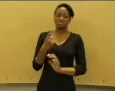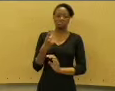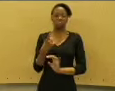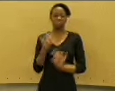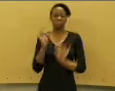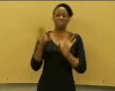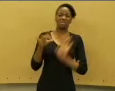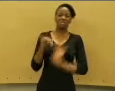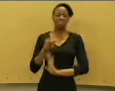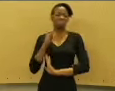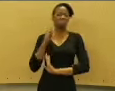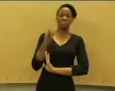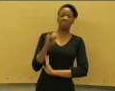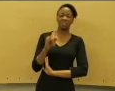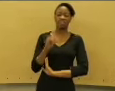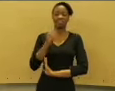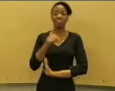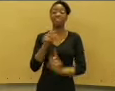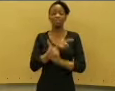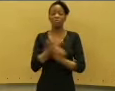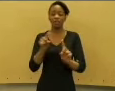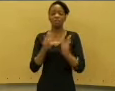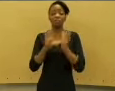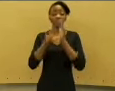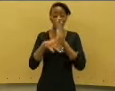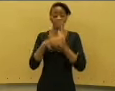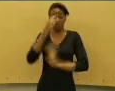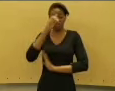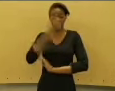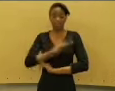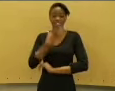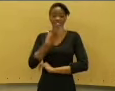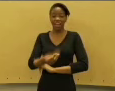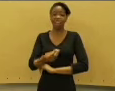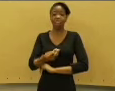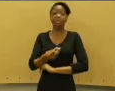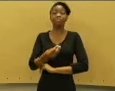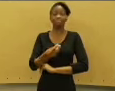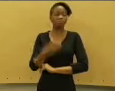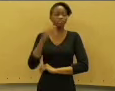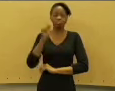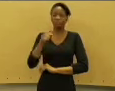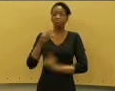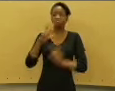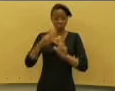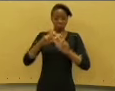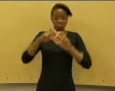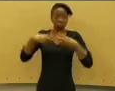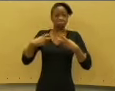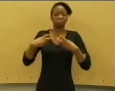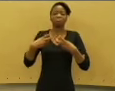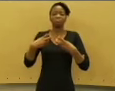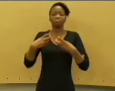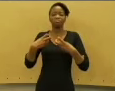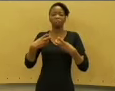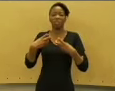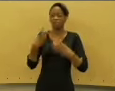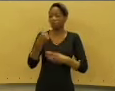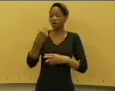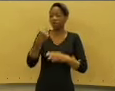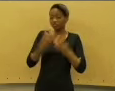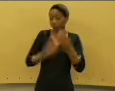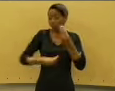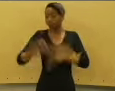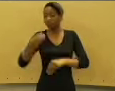it appropriate to say, okay, so you've got a disabled daughter, you can rent her out, you know, and make some money. She might